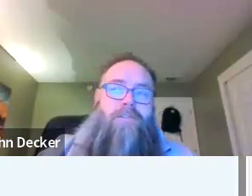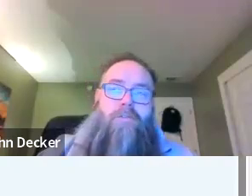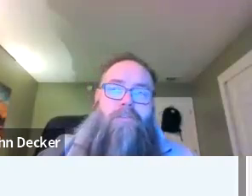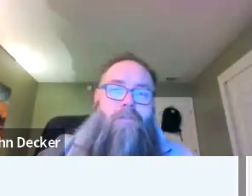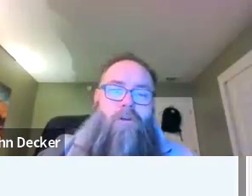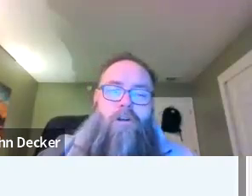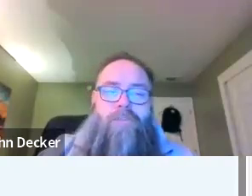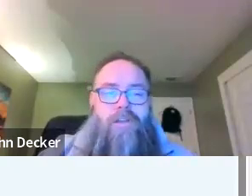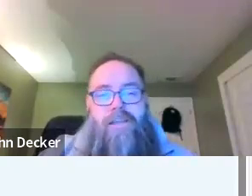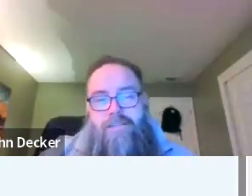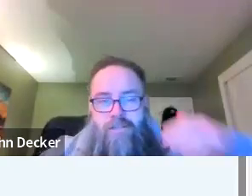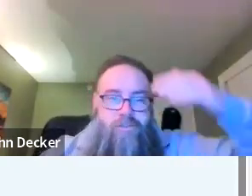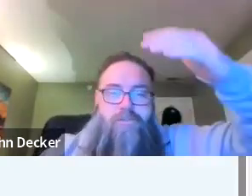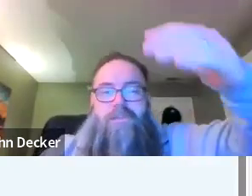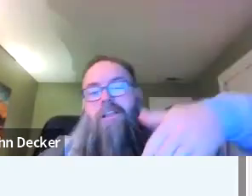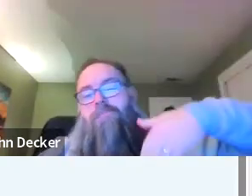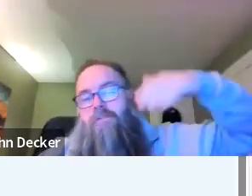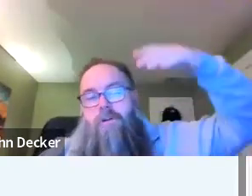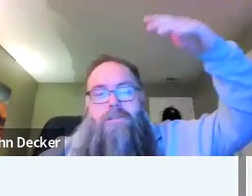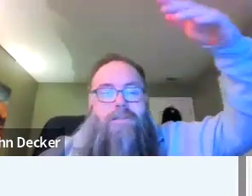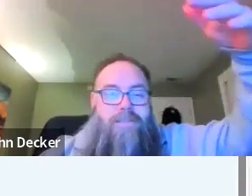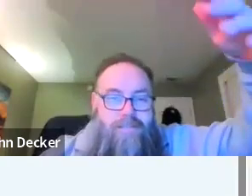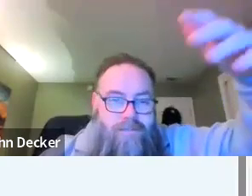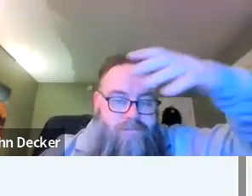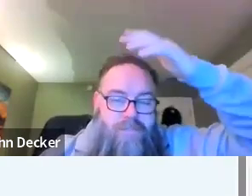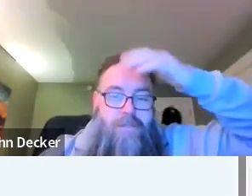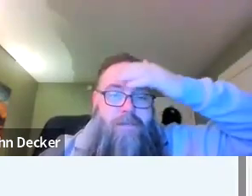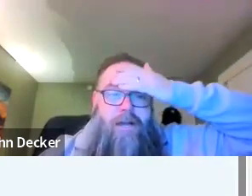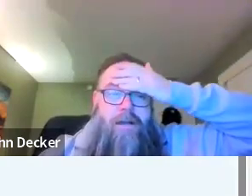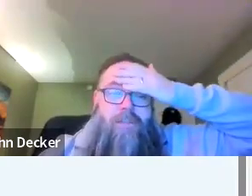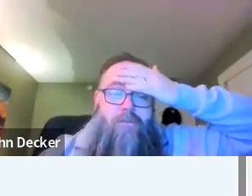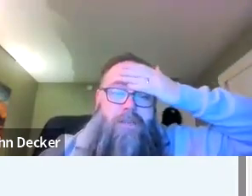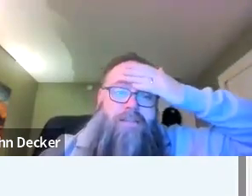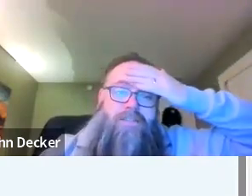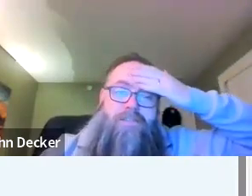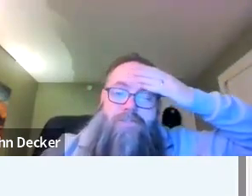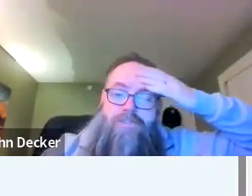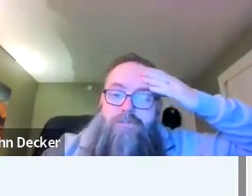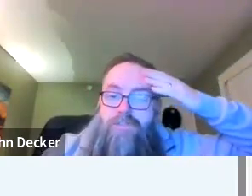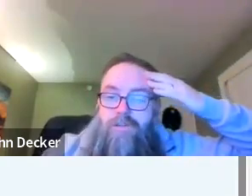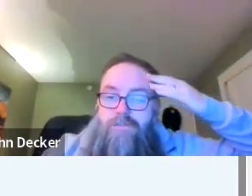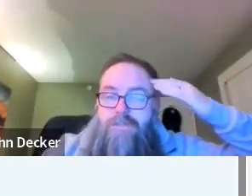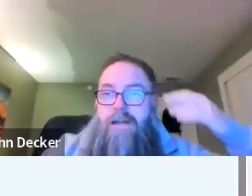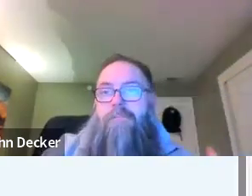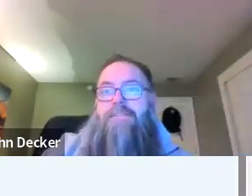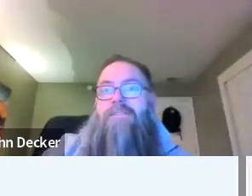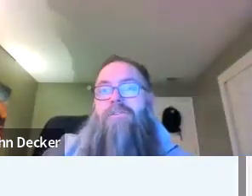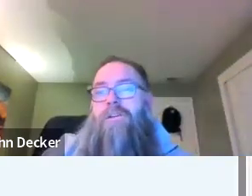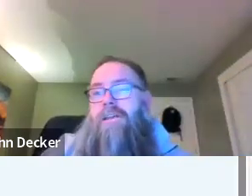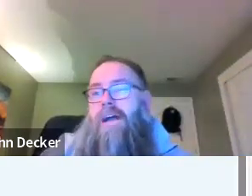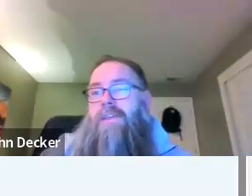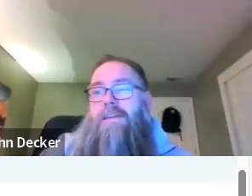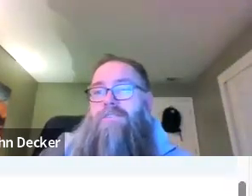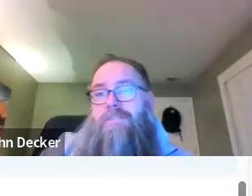is, and you guys can correct me if I'm wrong, but they're going to continue to be developing quality incentives that are related to different service codes.